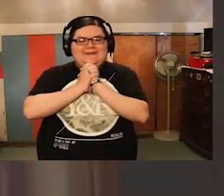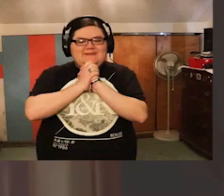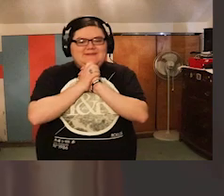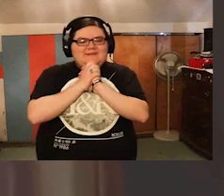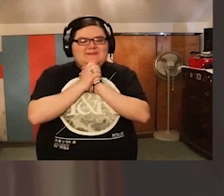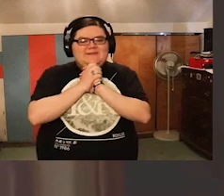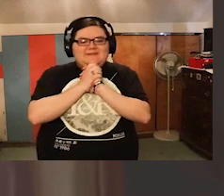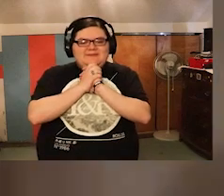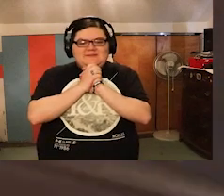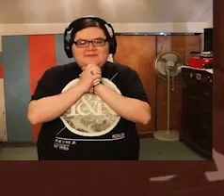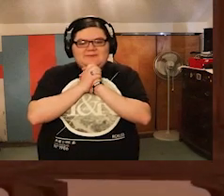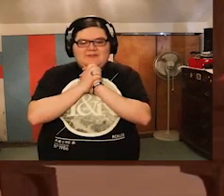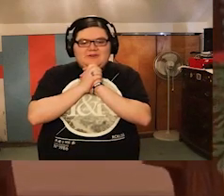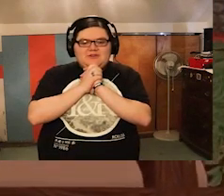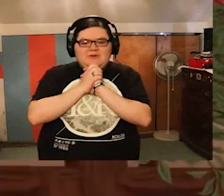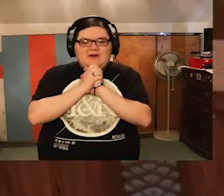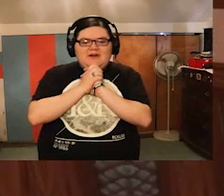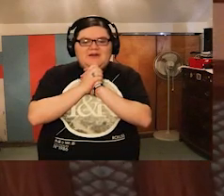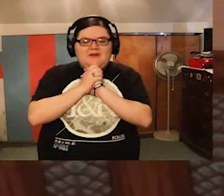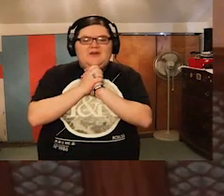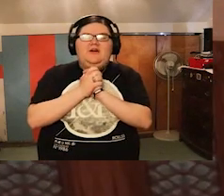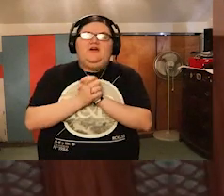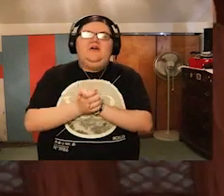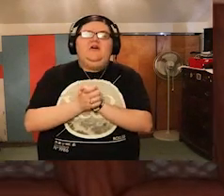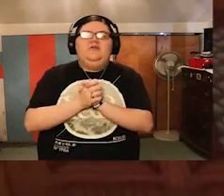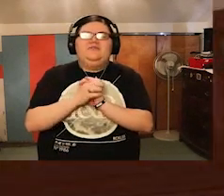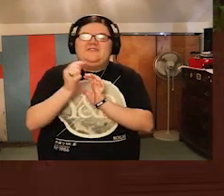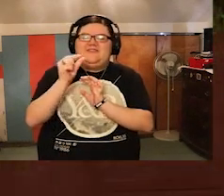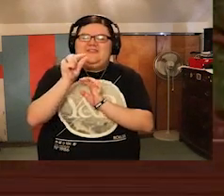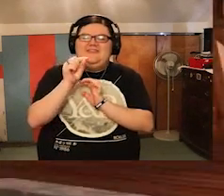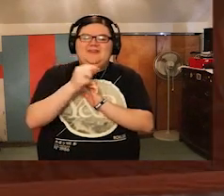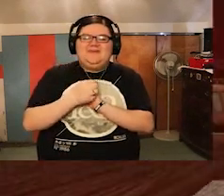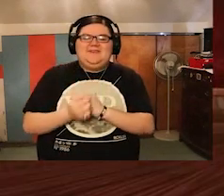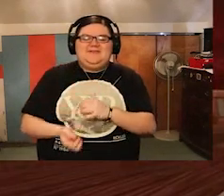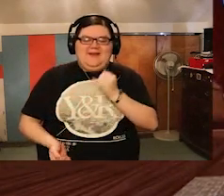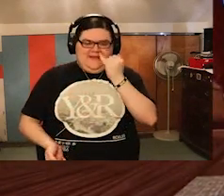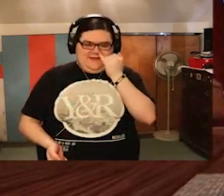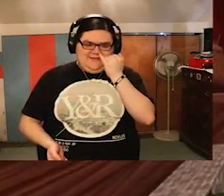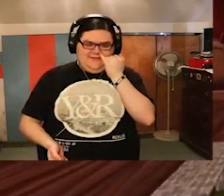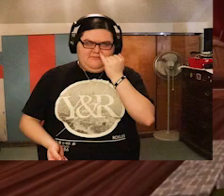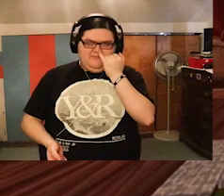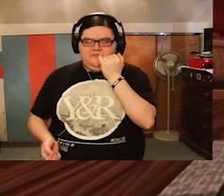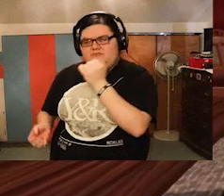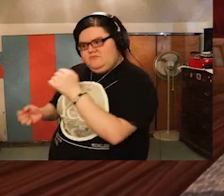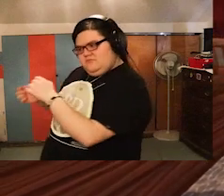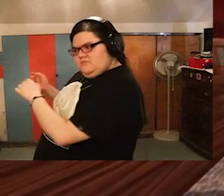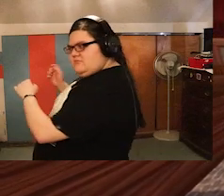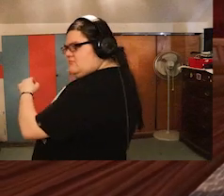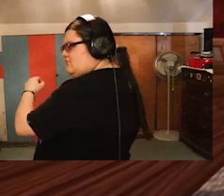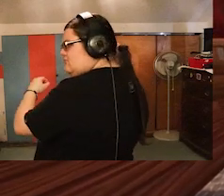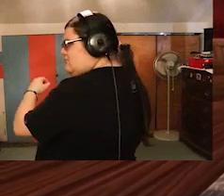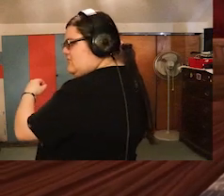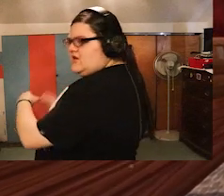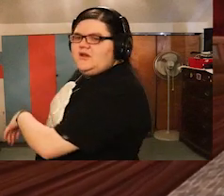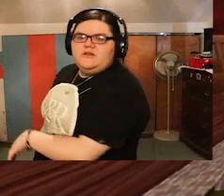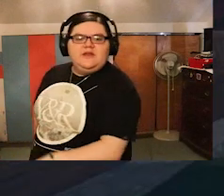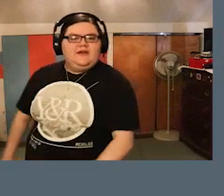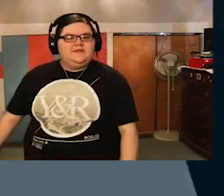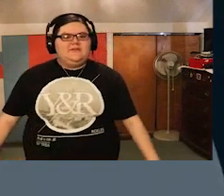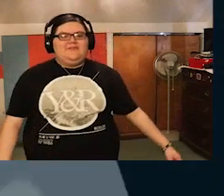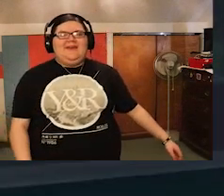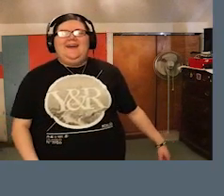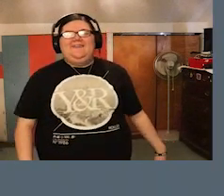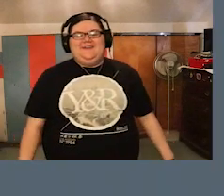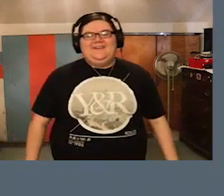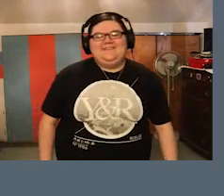I don't think you're bad. She's 2.5. Come on, Joshua. Just a little bit to the right. Joshua wide, mate.